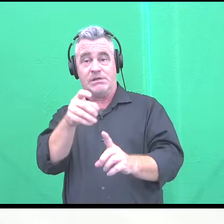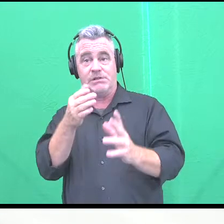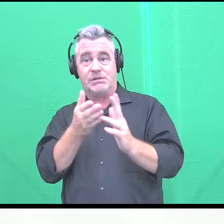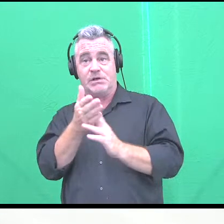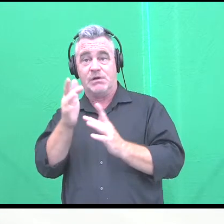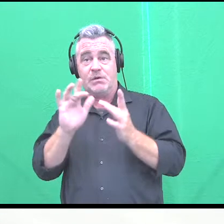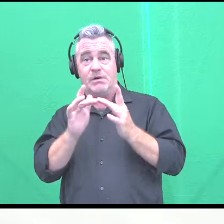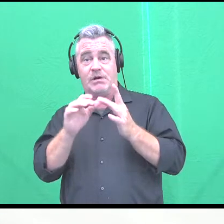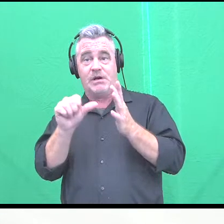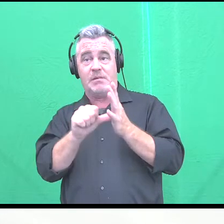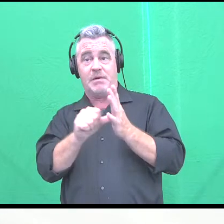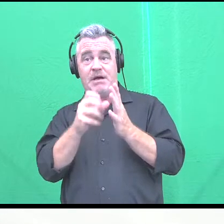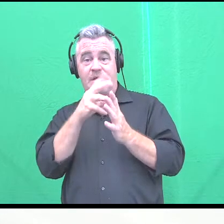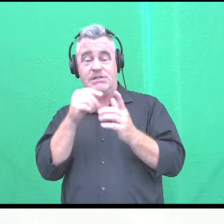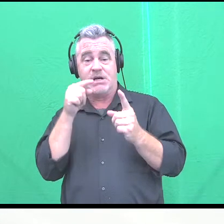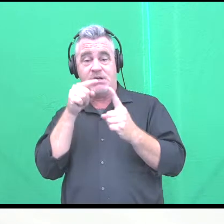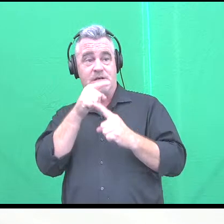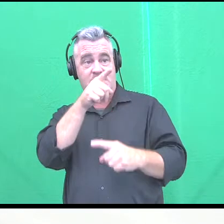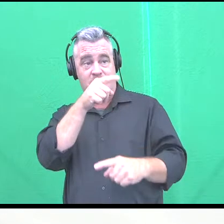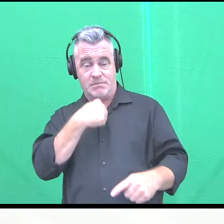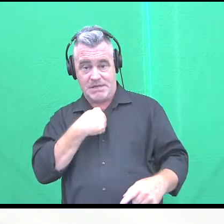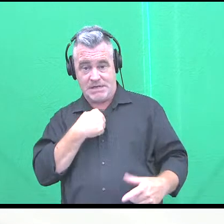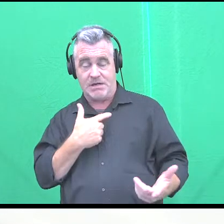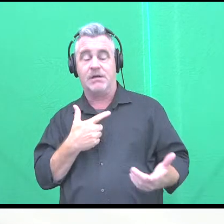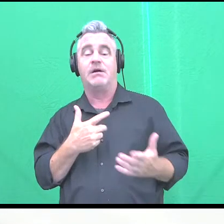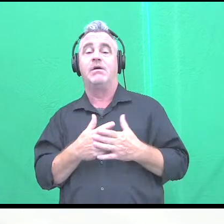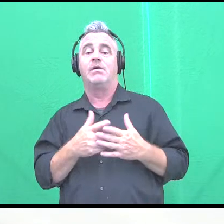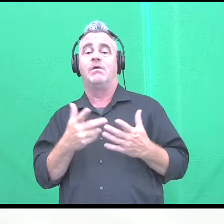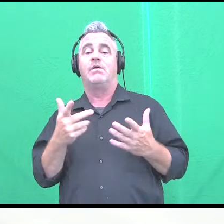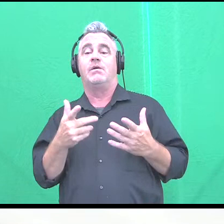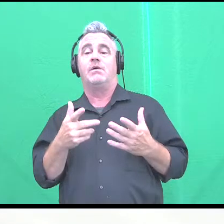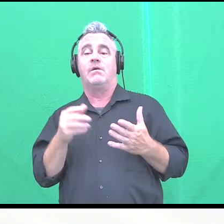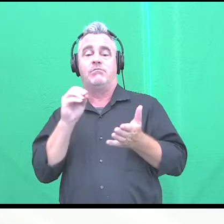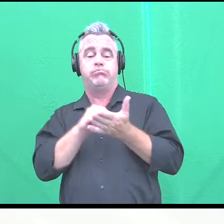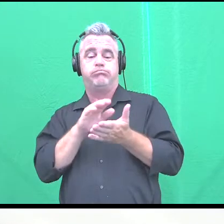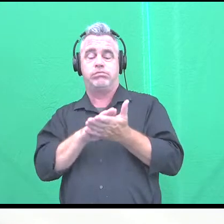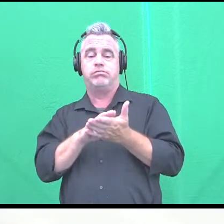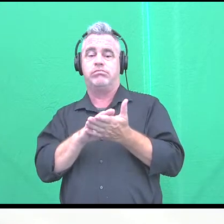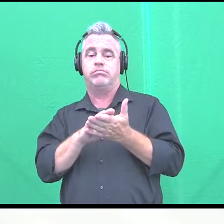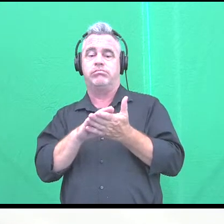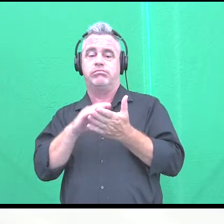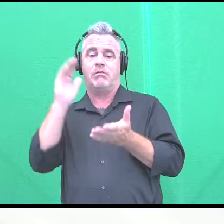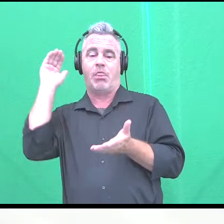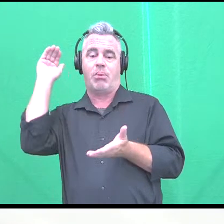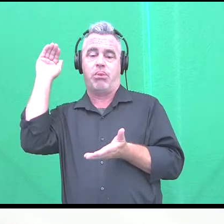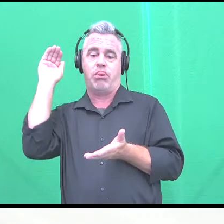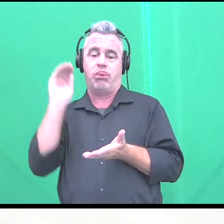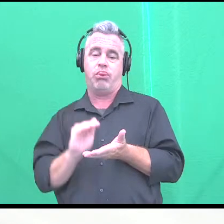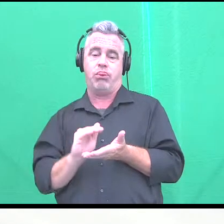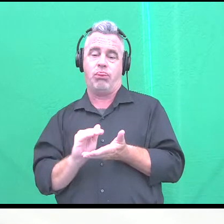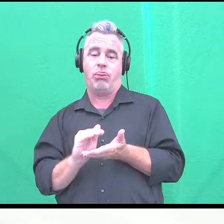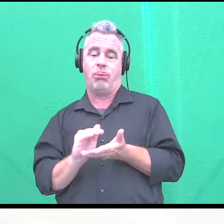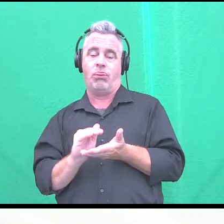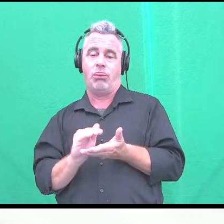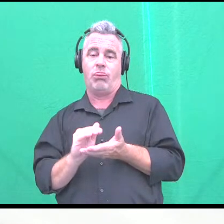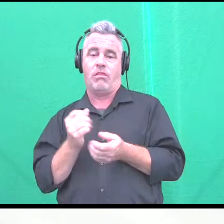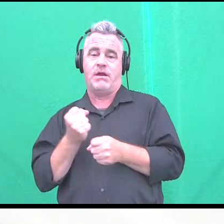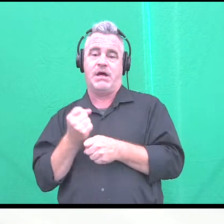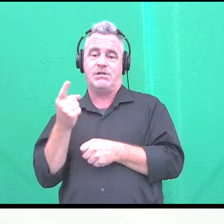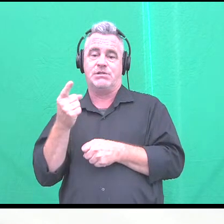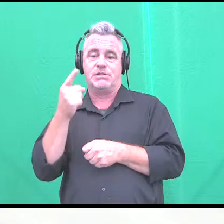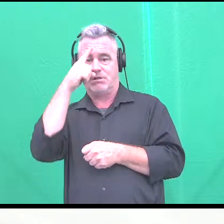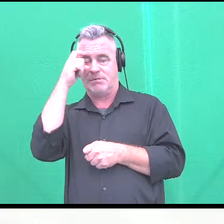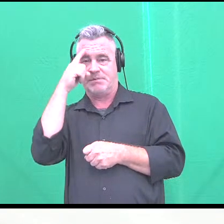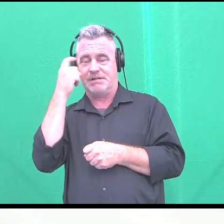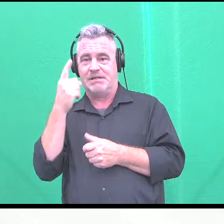to me will go down exponentially next year, and that is not because I'm not